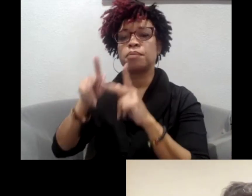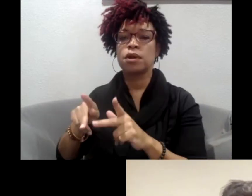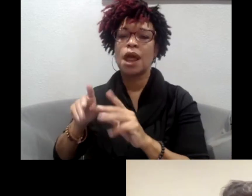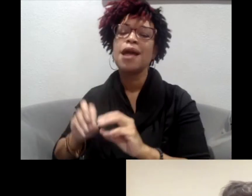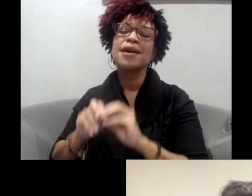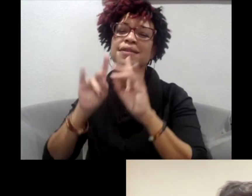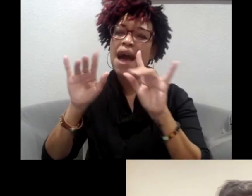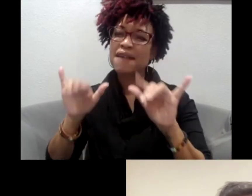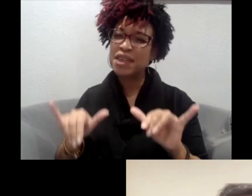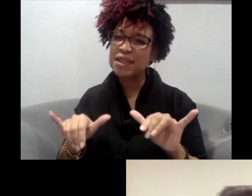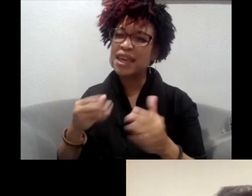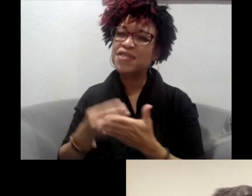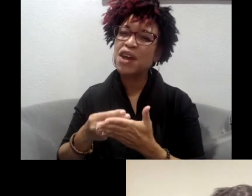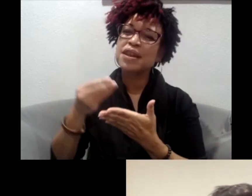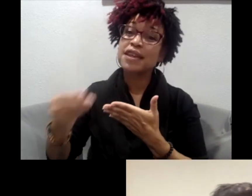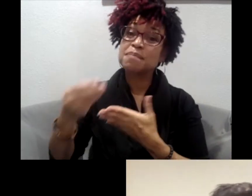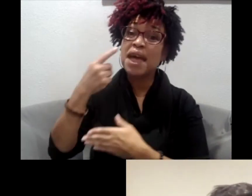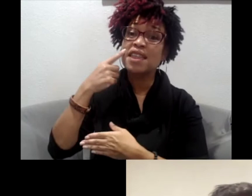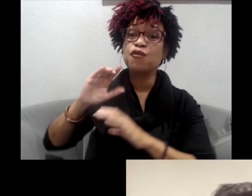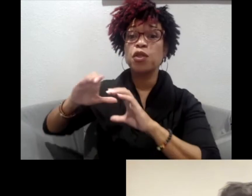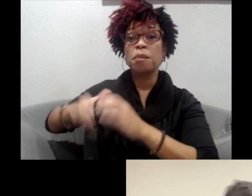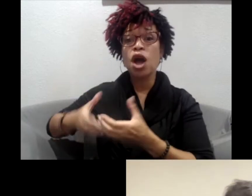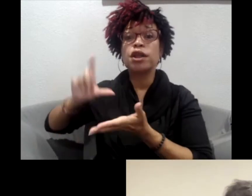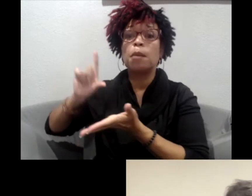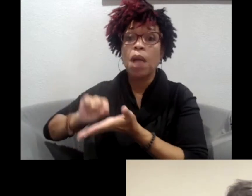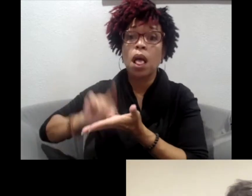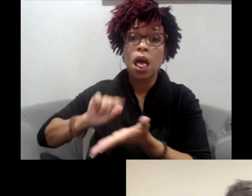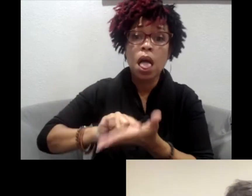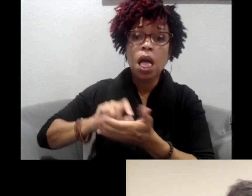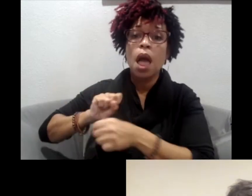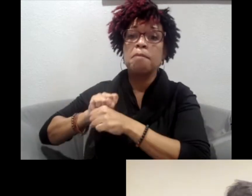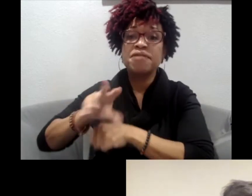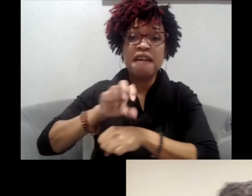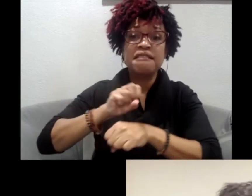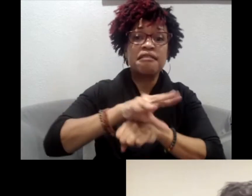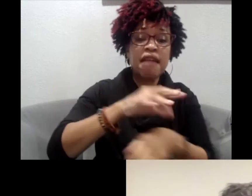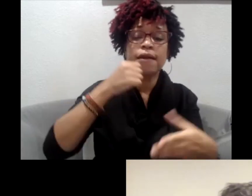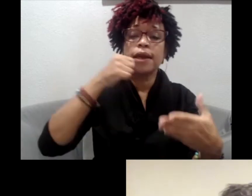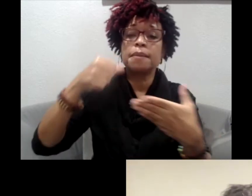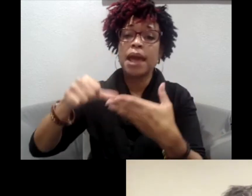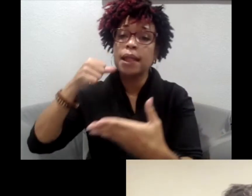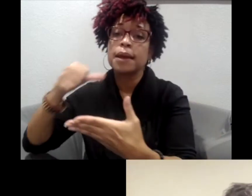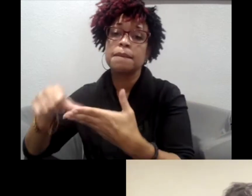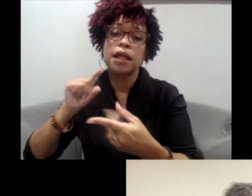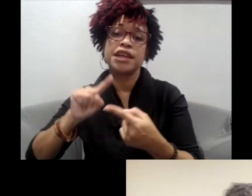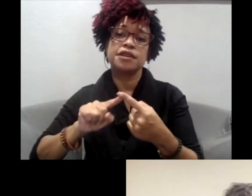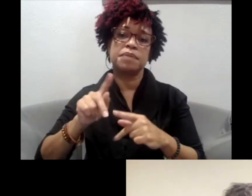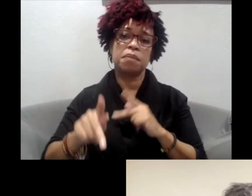an expense for the party in printing and mailing all of these ballots to folks.